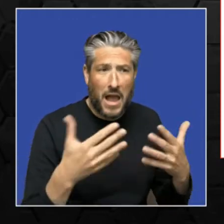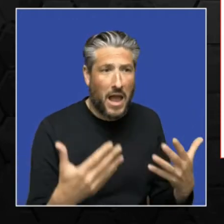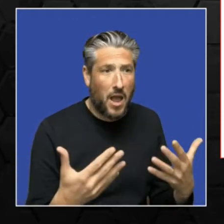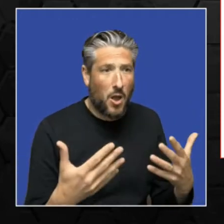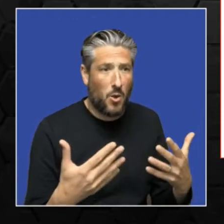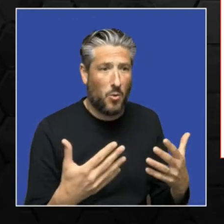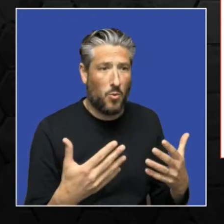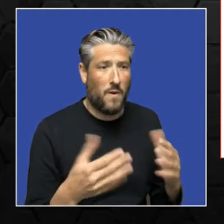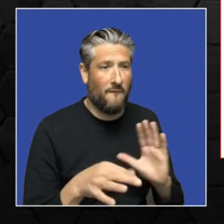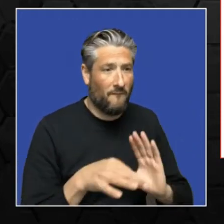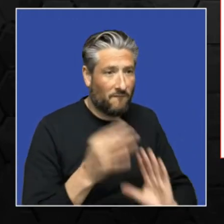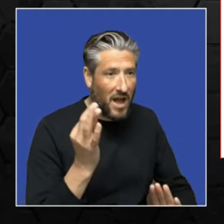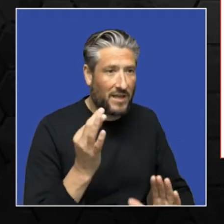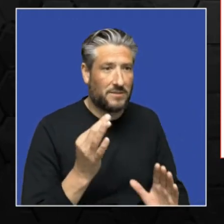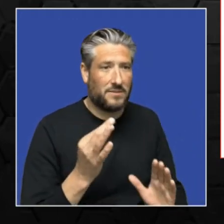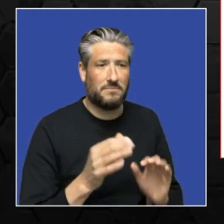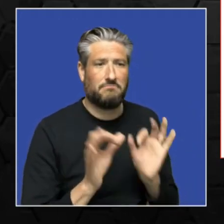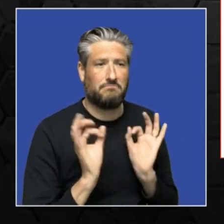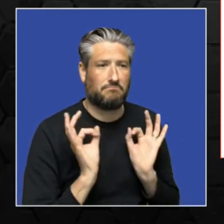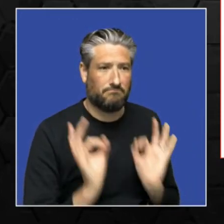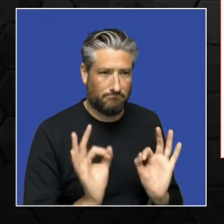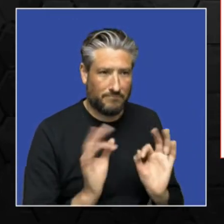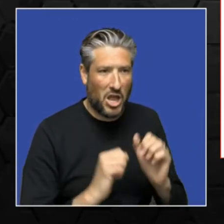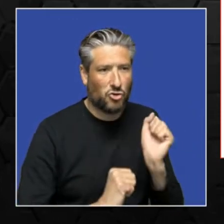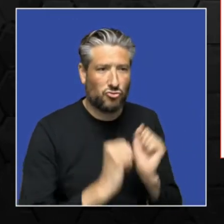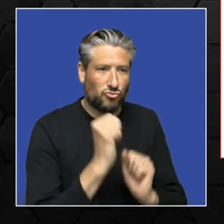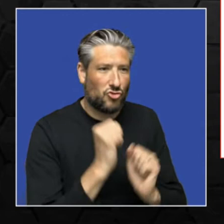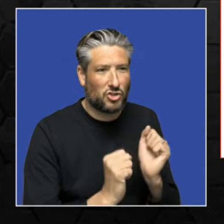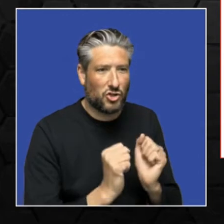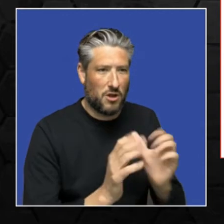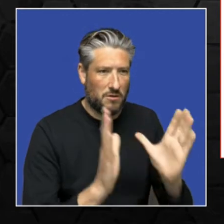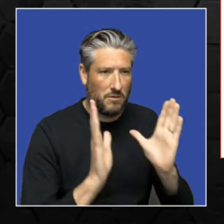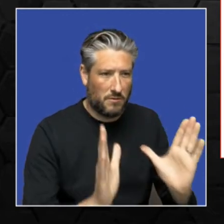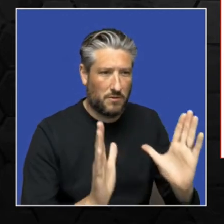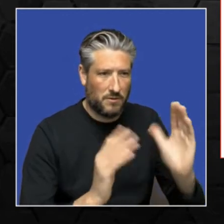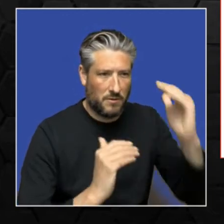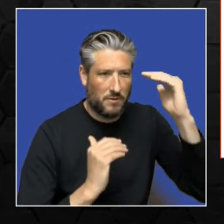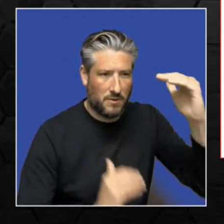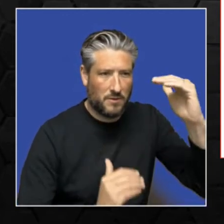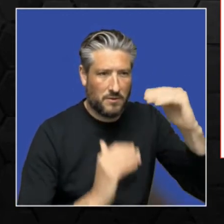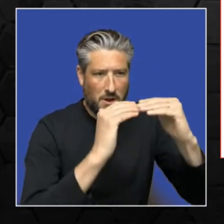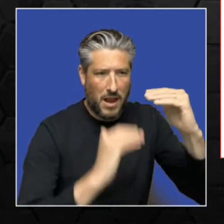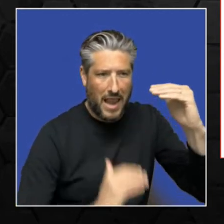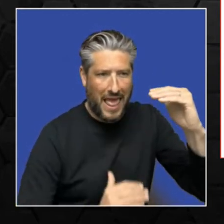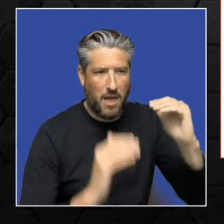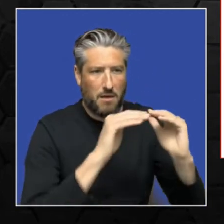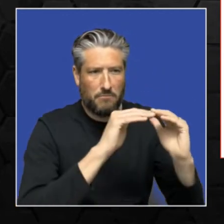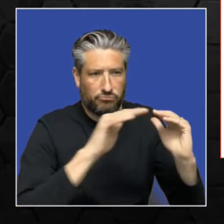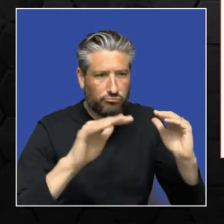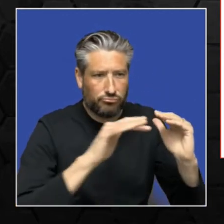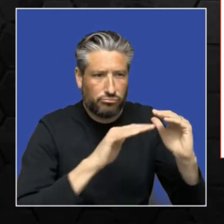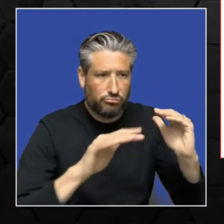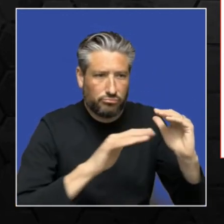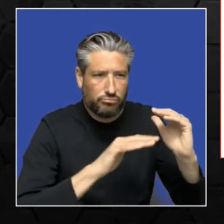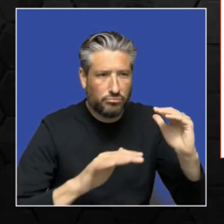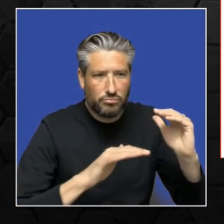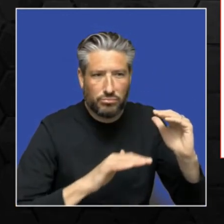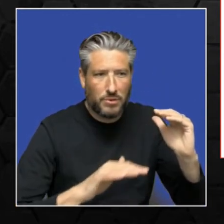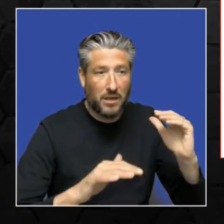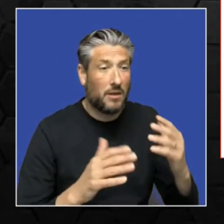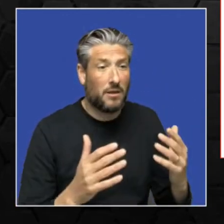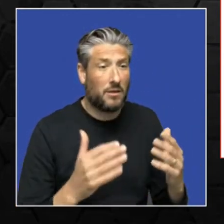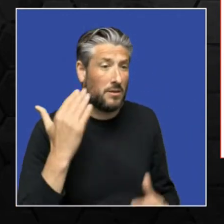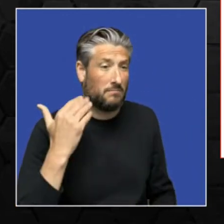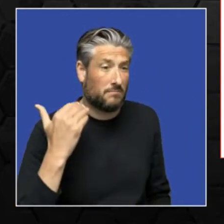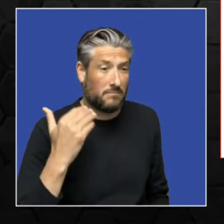So they've used calculus, but today I want to introduce some bio-inspired algorithms. Of late, these